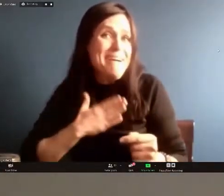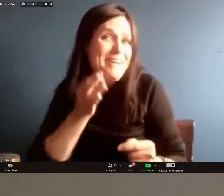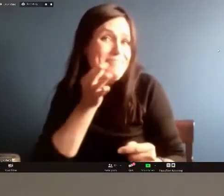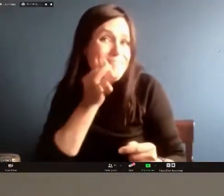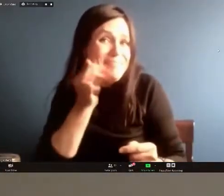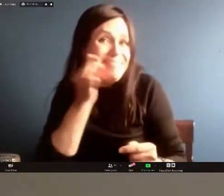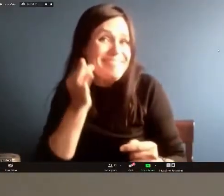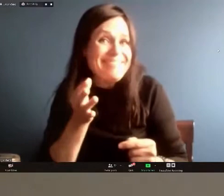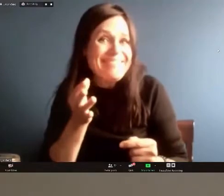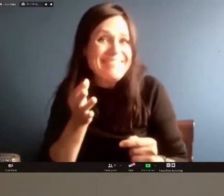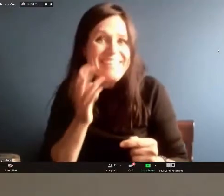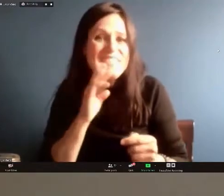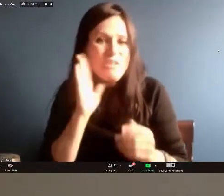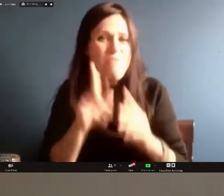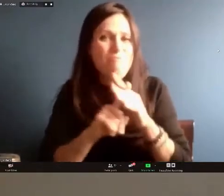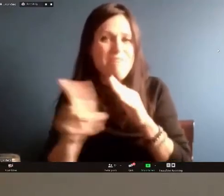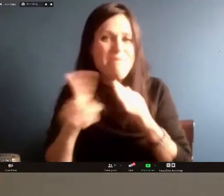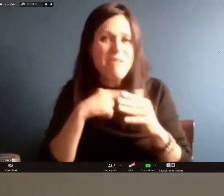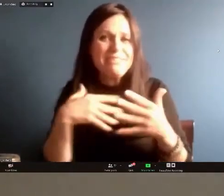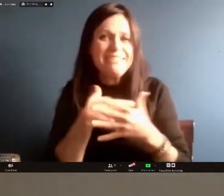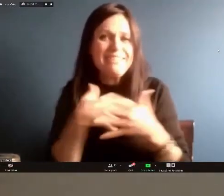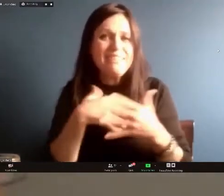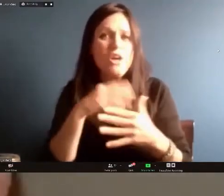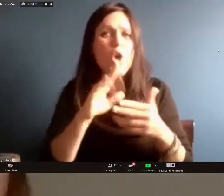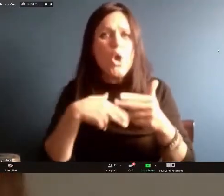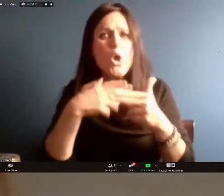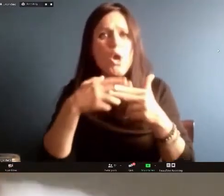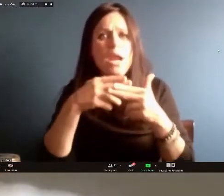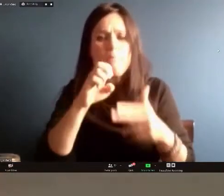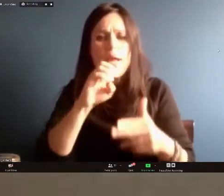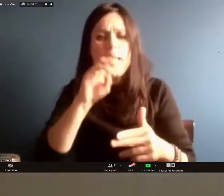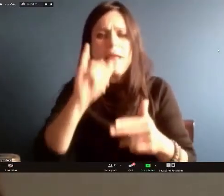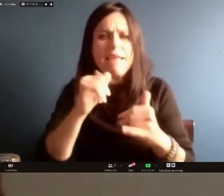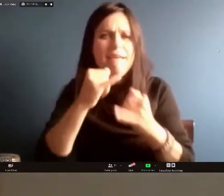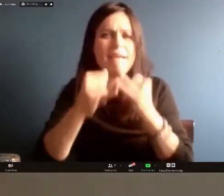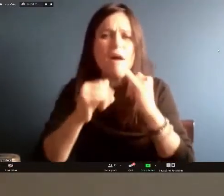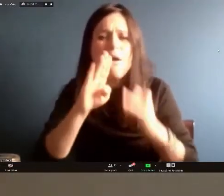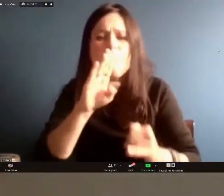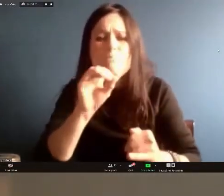she's very scared, but her name's Emily Bronte, so I just thought I'd give you a little